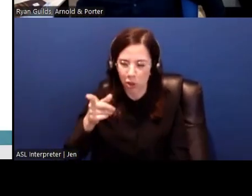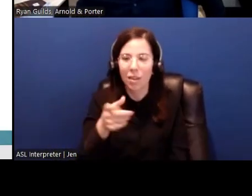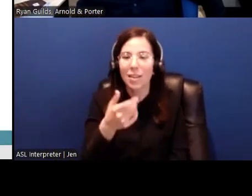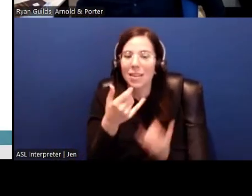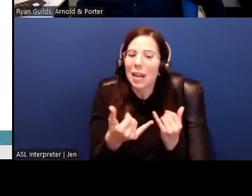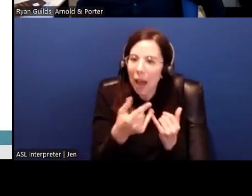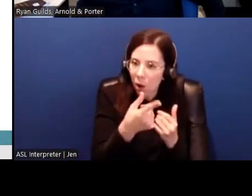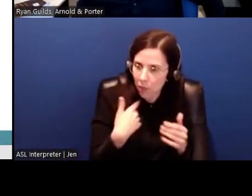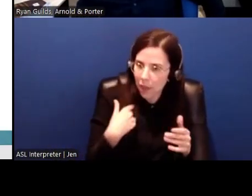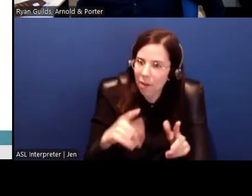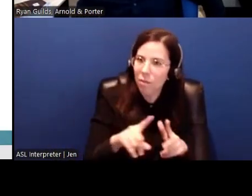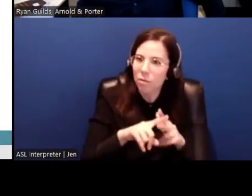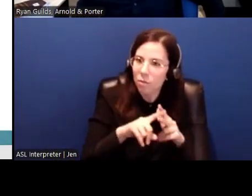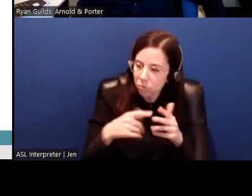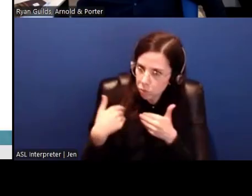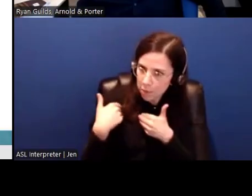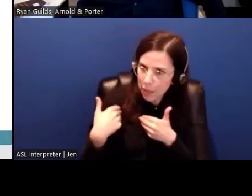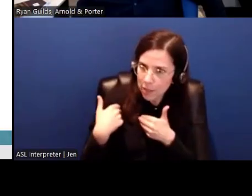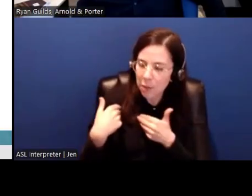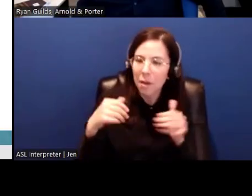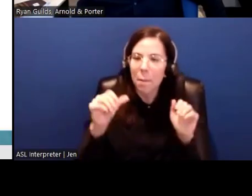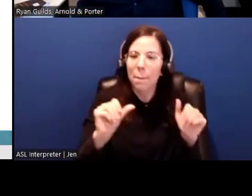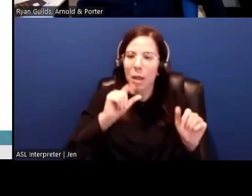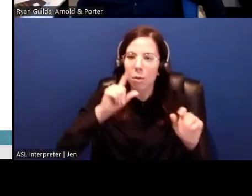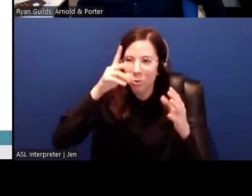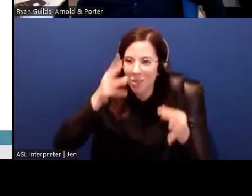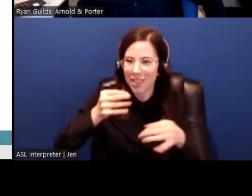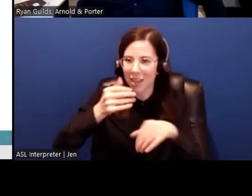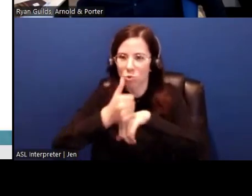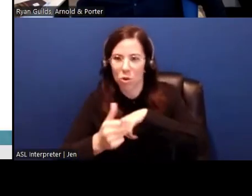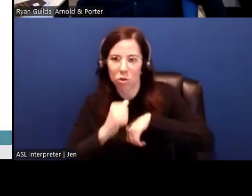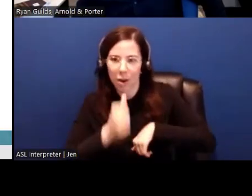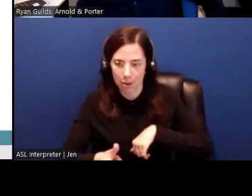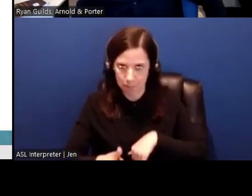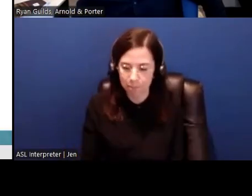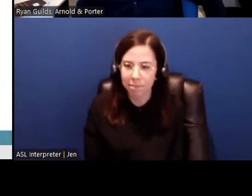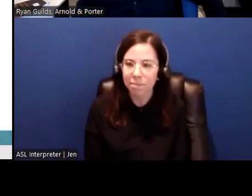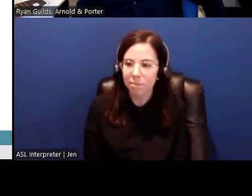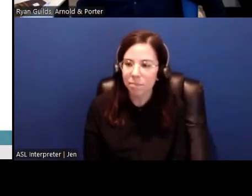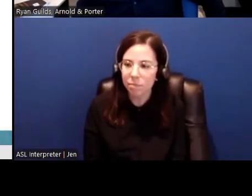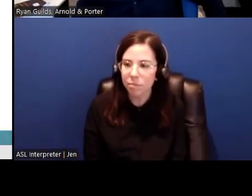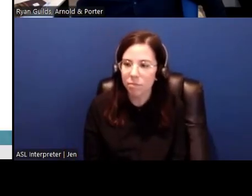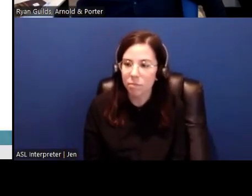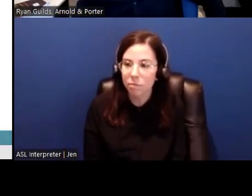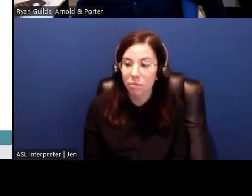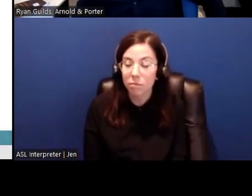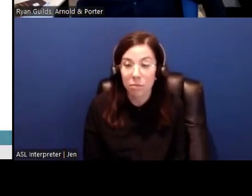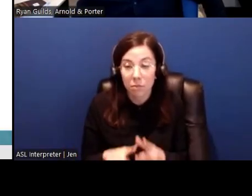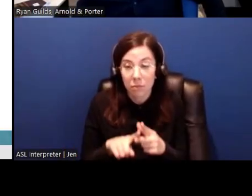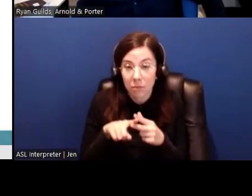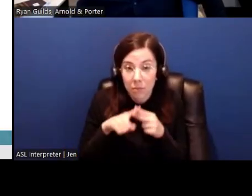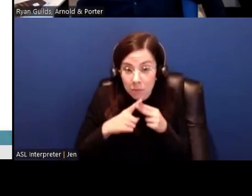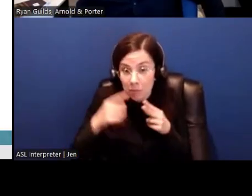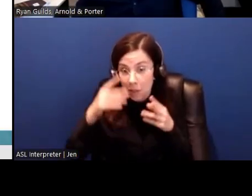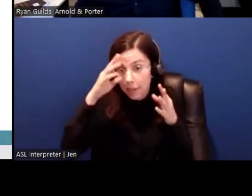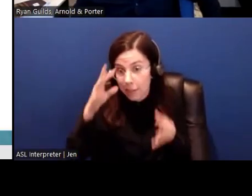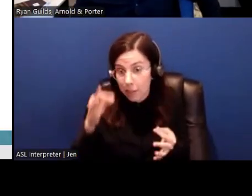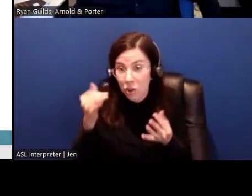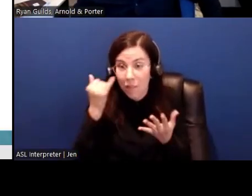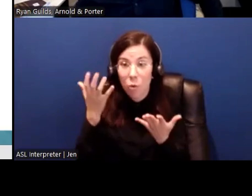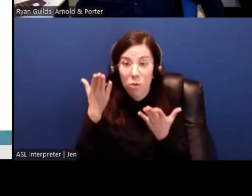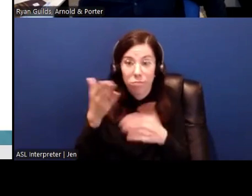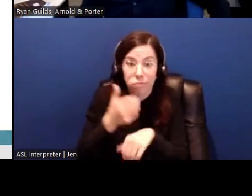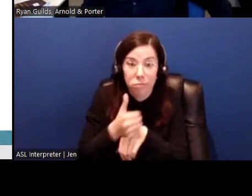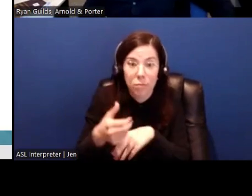making an initial decision on whether or not to bring charges. Okay, that initial decision to bring charges is called